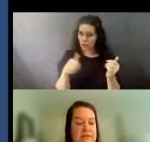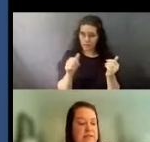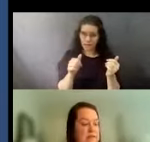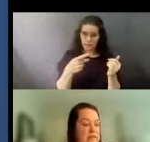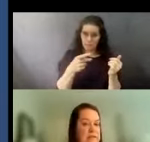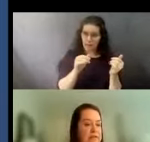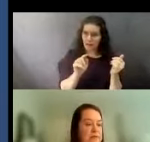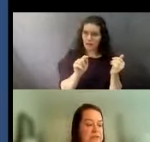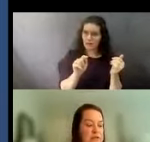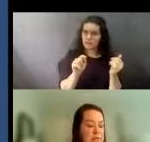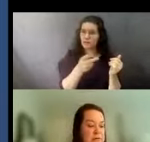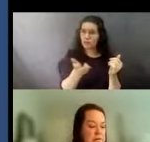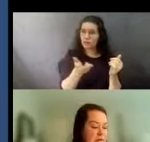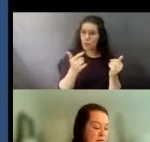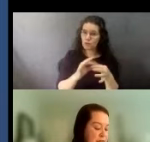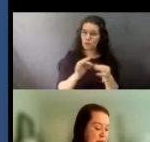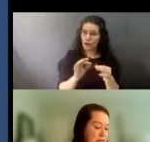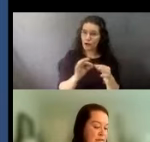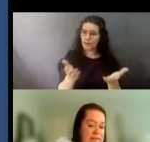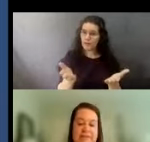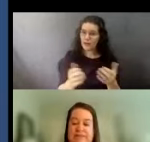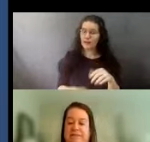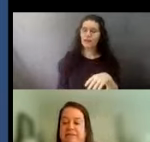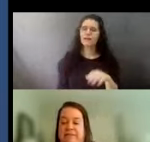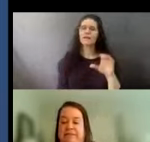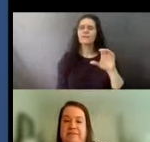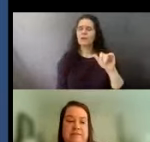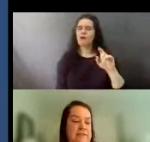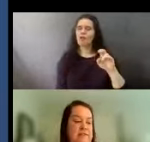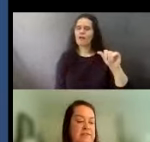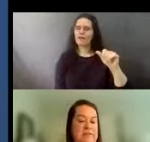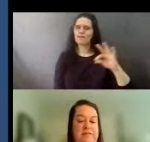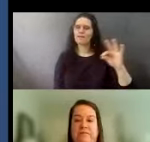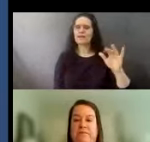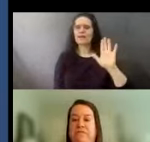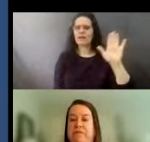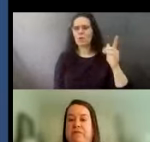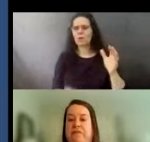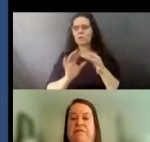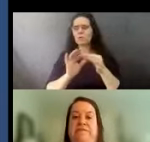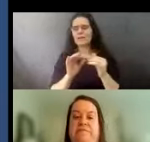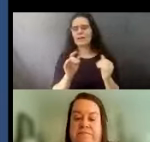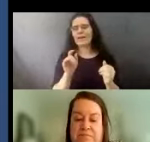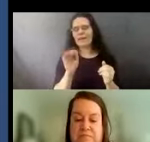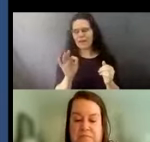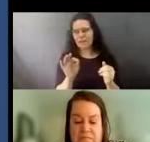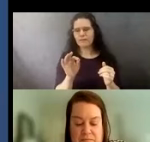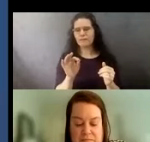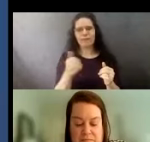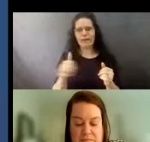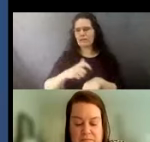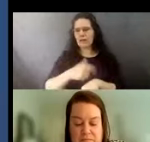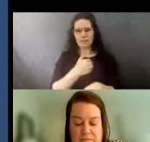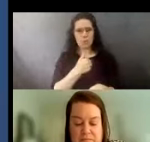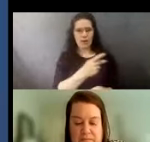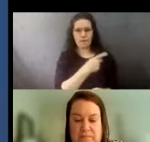panelists? This is Claudia. I just want to re-emphasize that if you have a patient in this situation and you